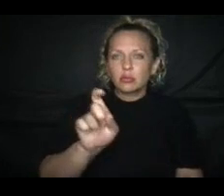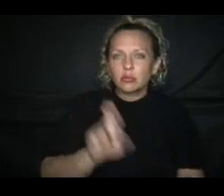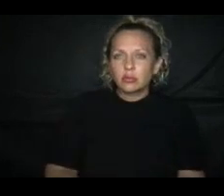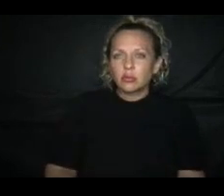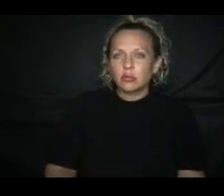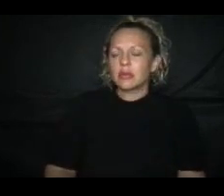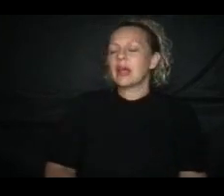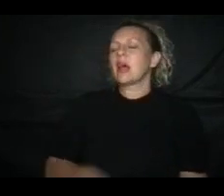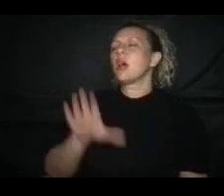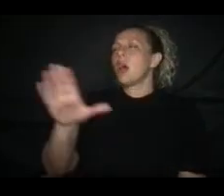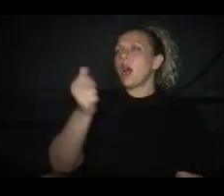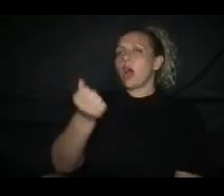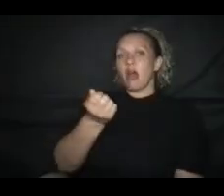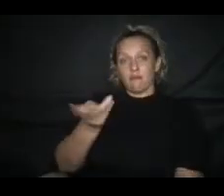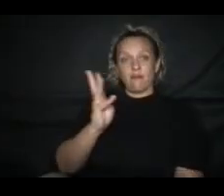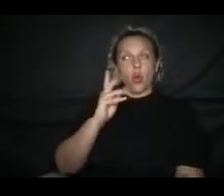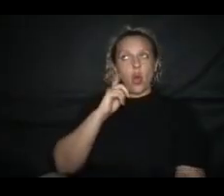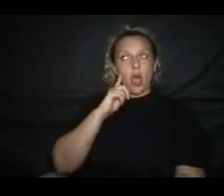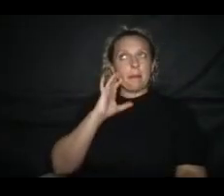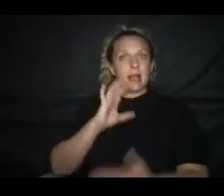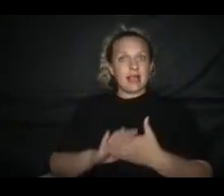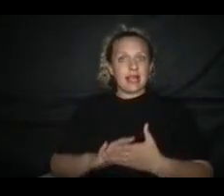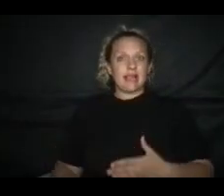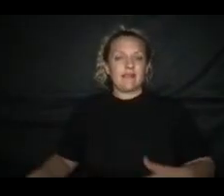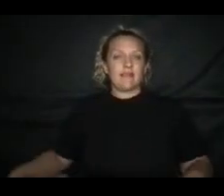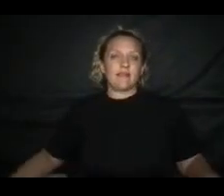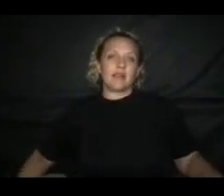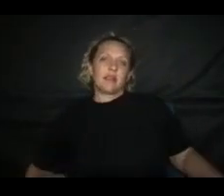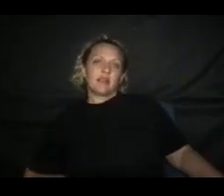were a few, I believe, minor and